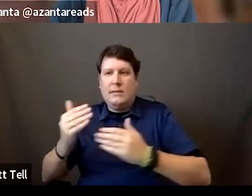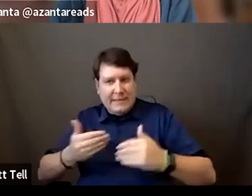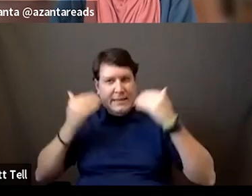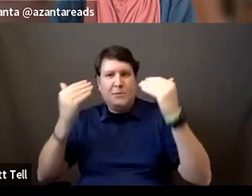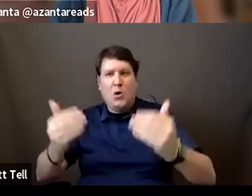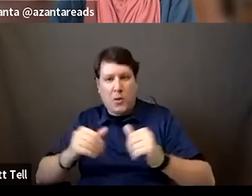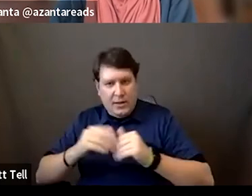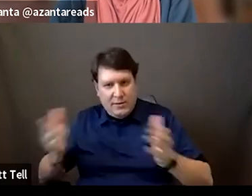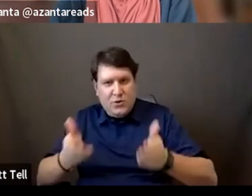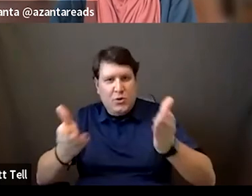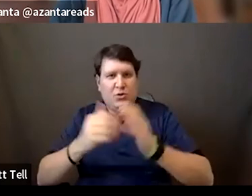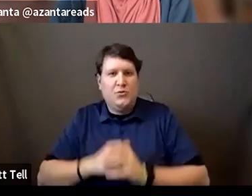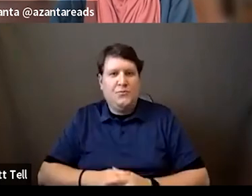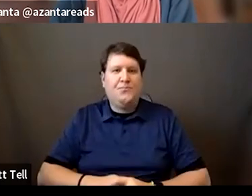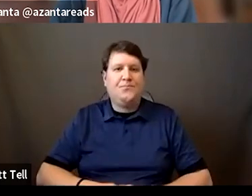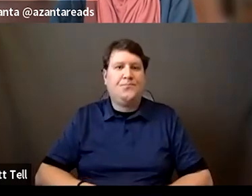That's great.